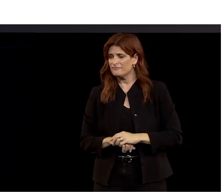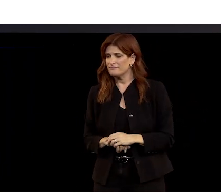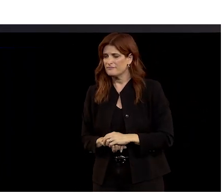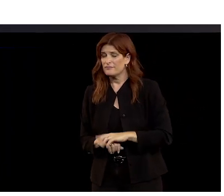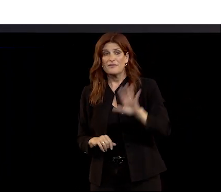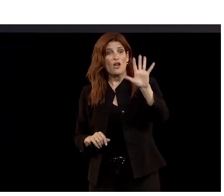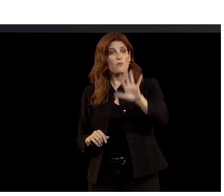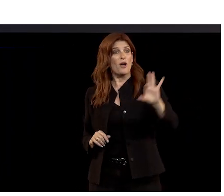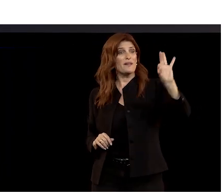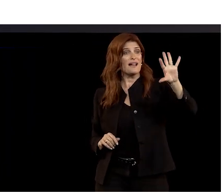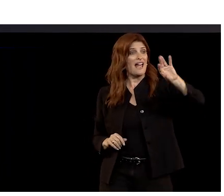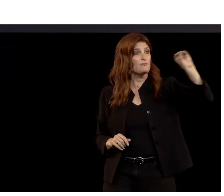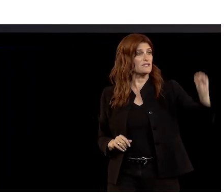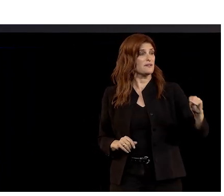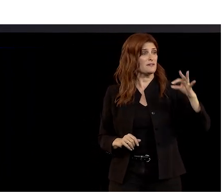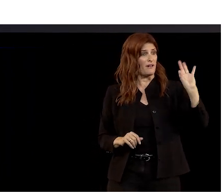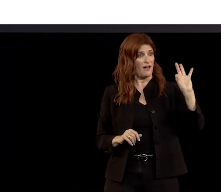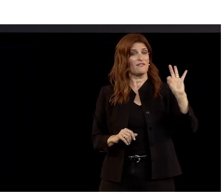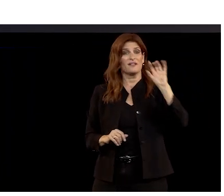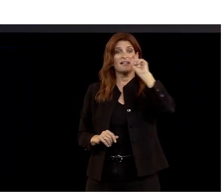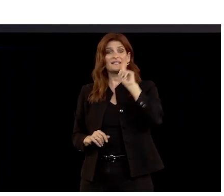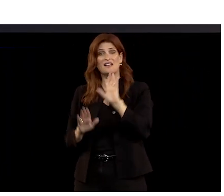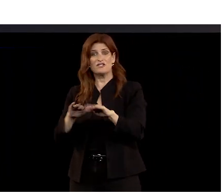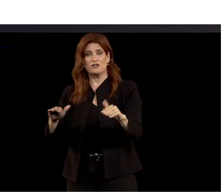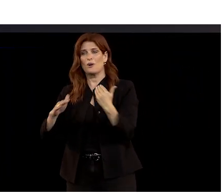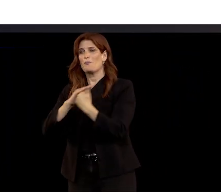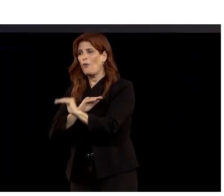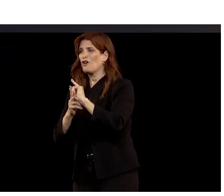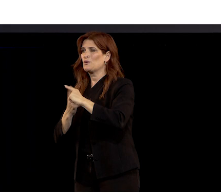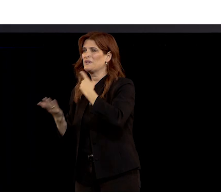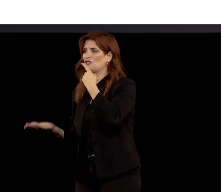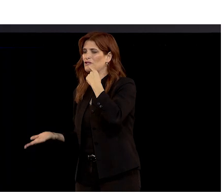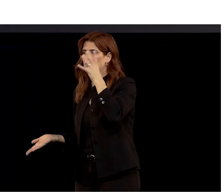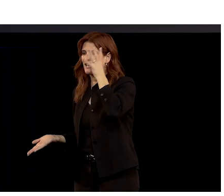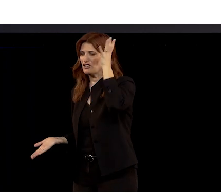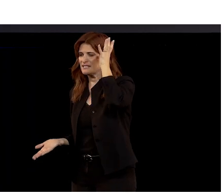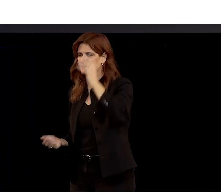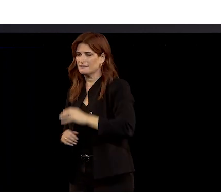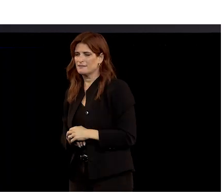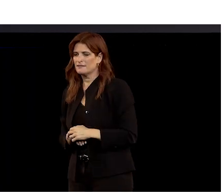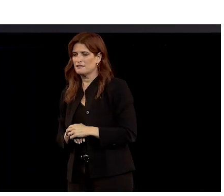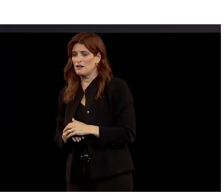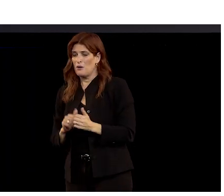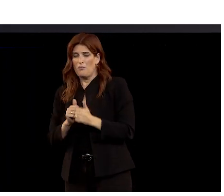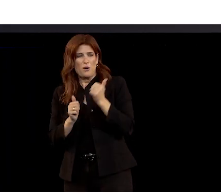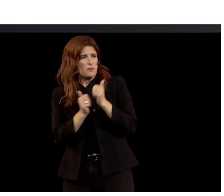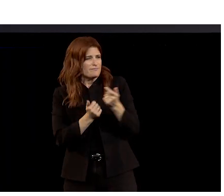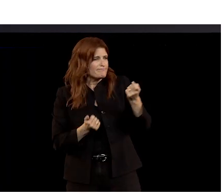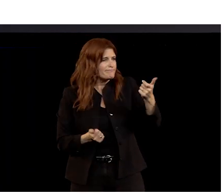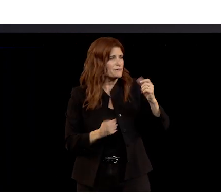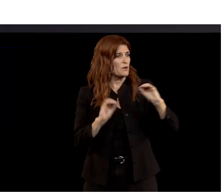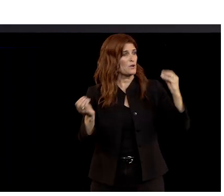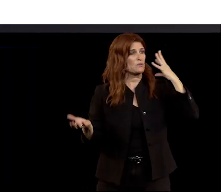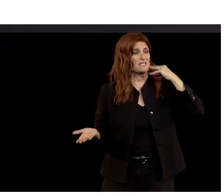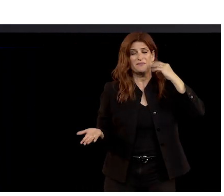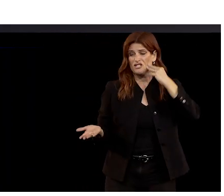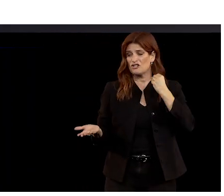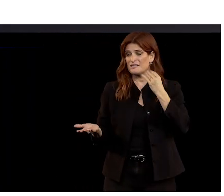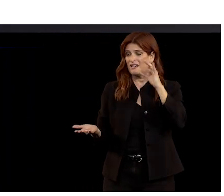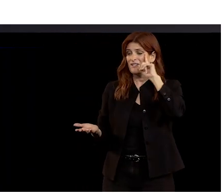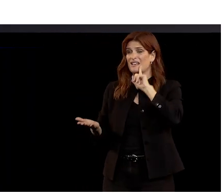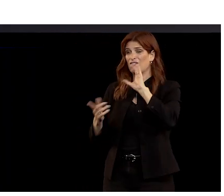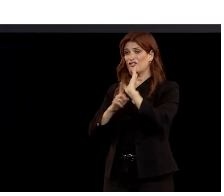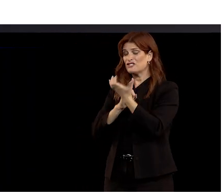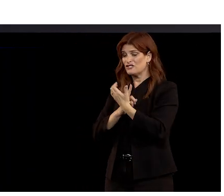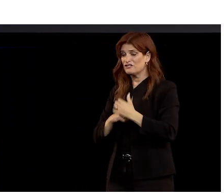and wake up as a hearing person the next morning, would they do so? The answer was, of course, no from these students. Now, let's